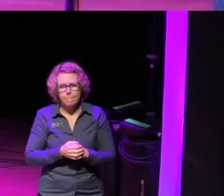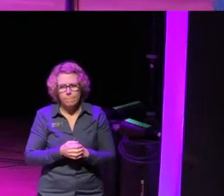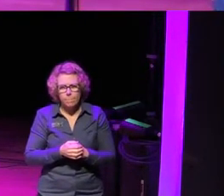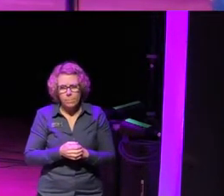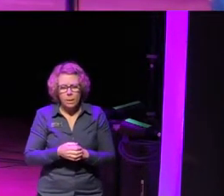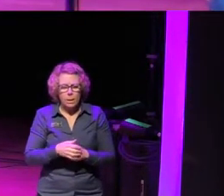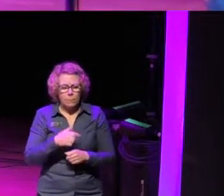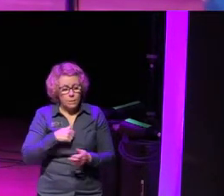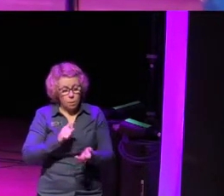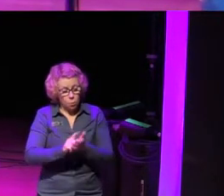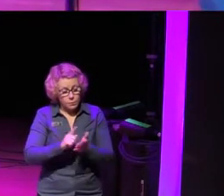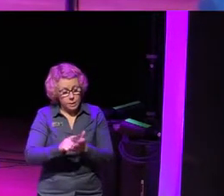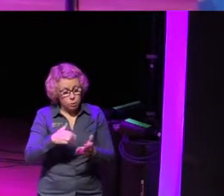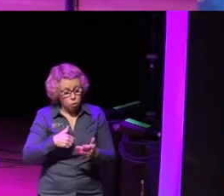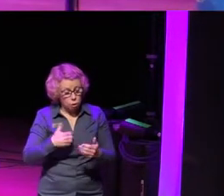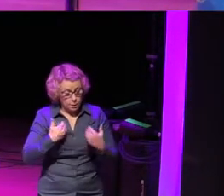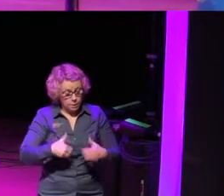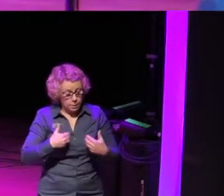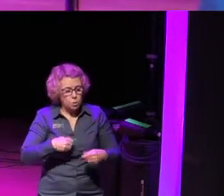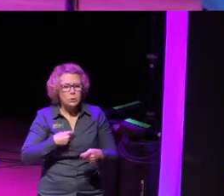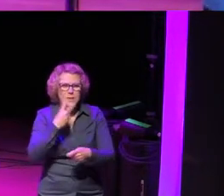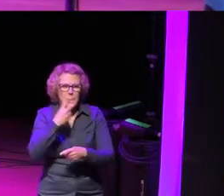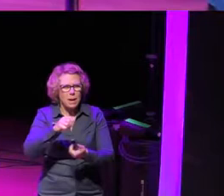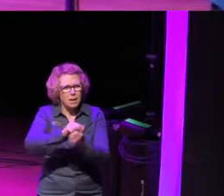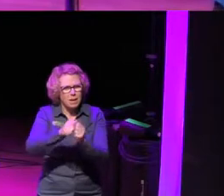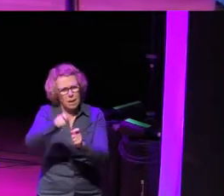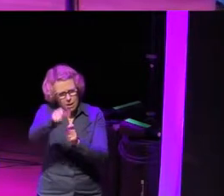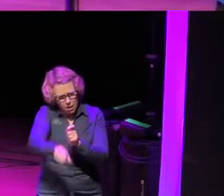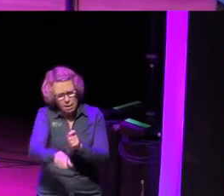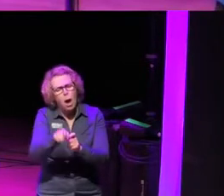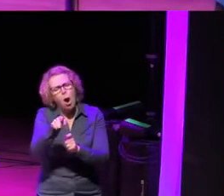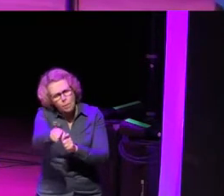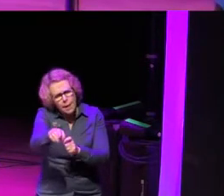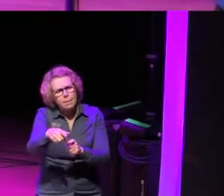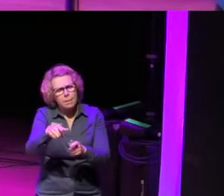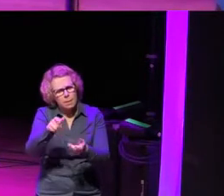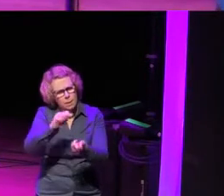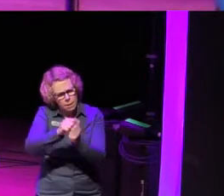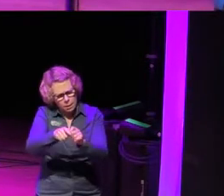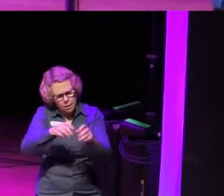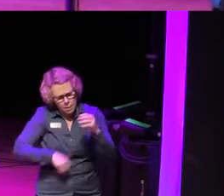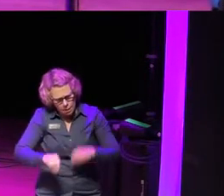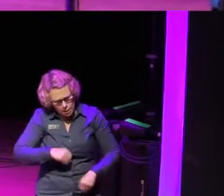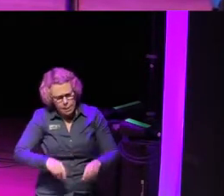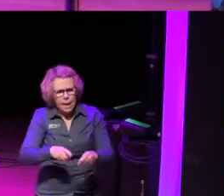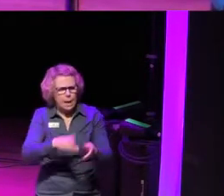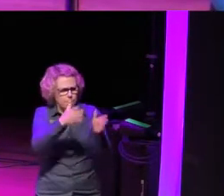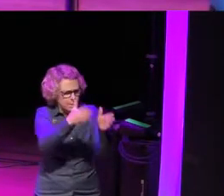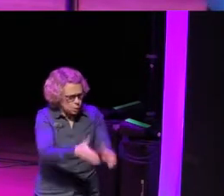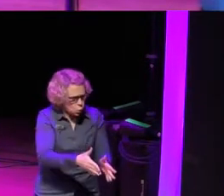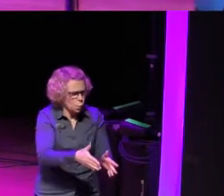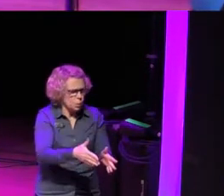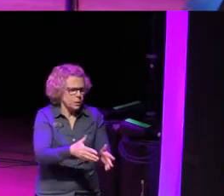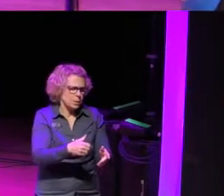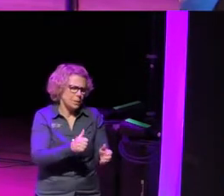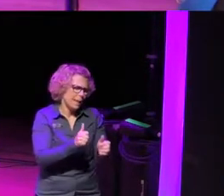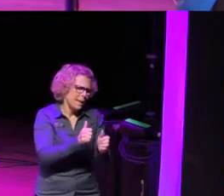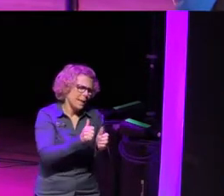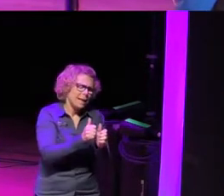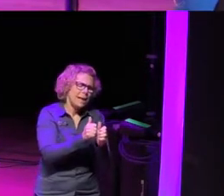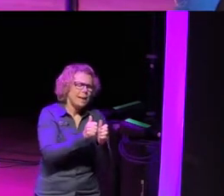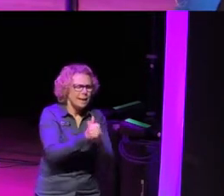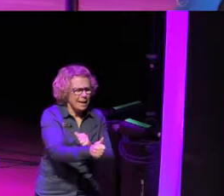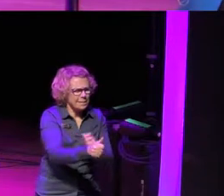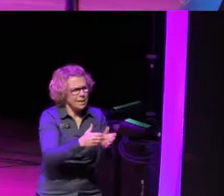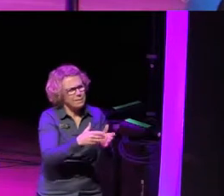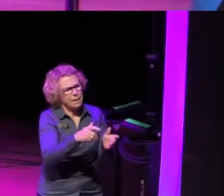individual problem. Like you see a politician and you think, oh, that politician was corrupt, right? Or you think this person, that leader of this big business,